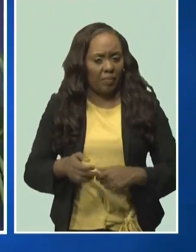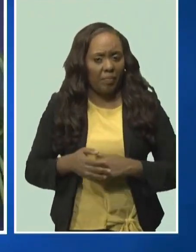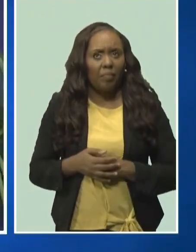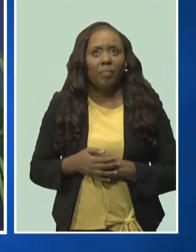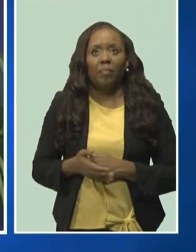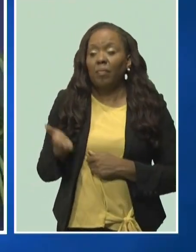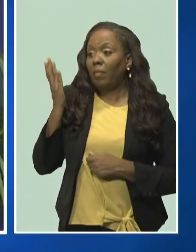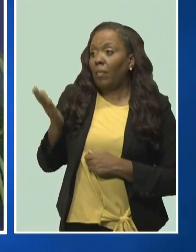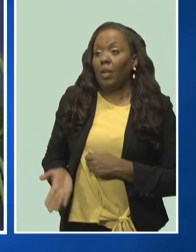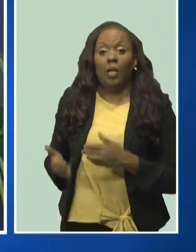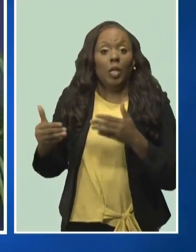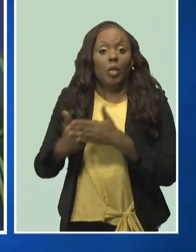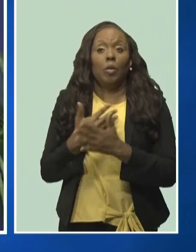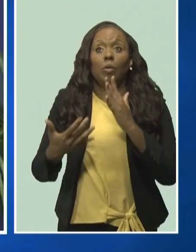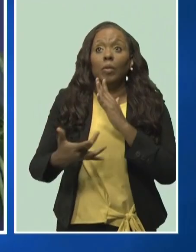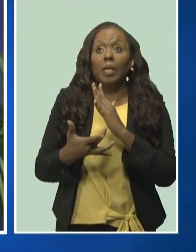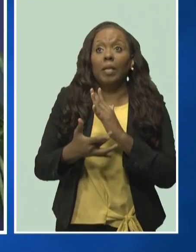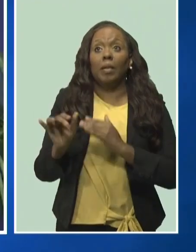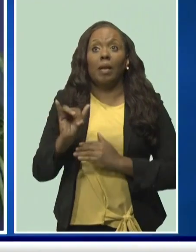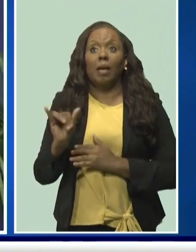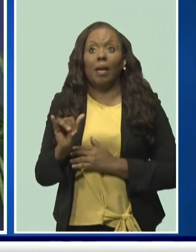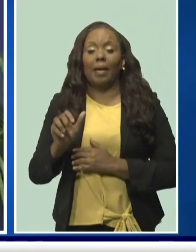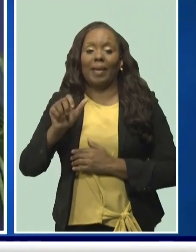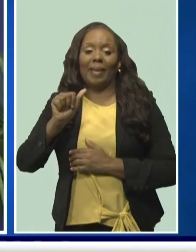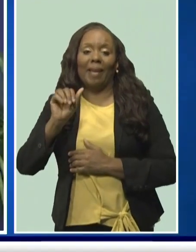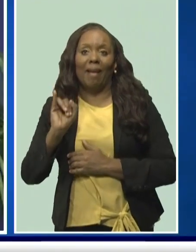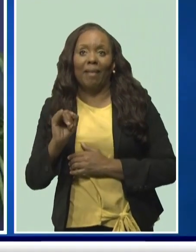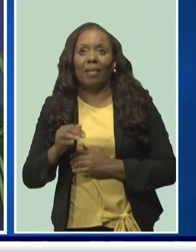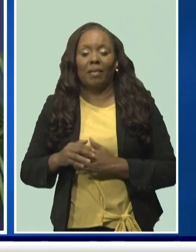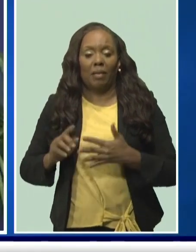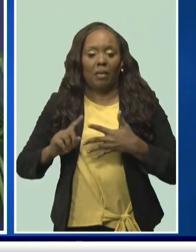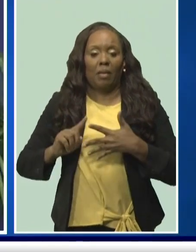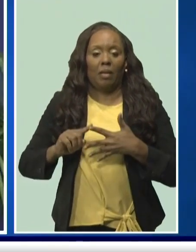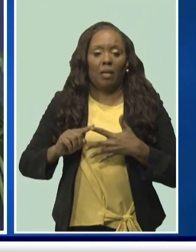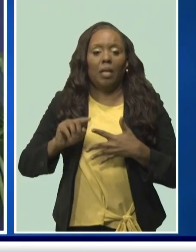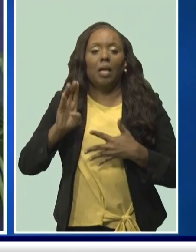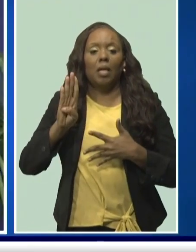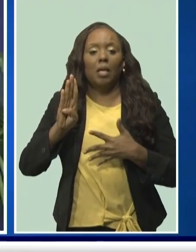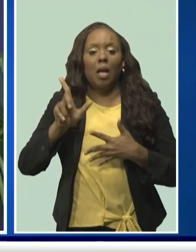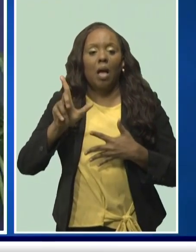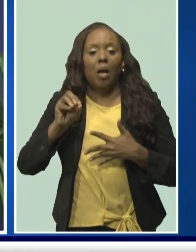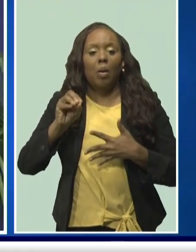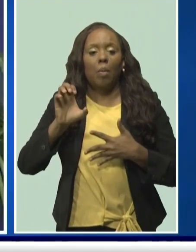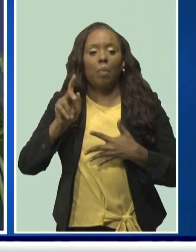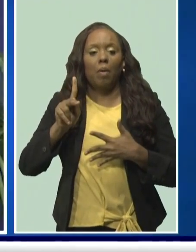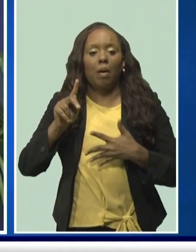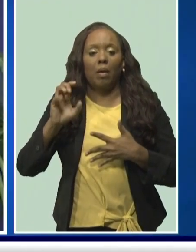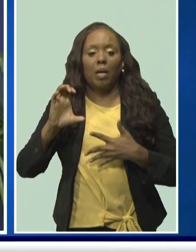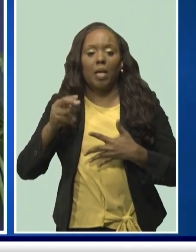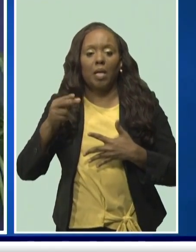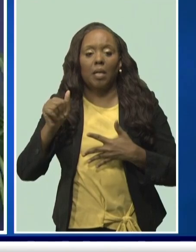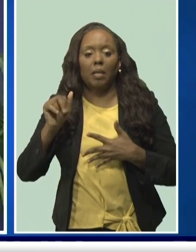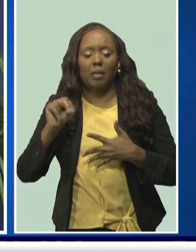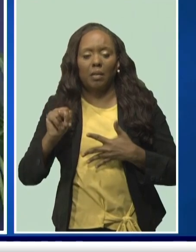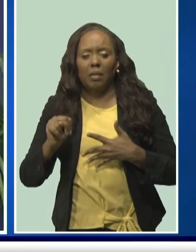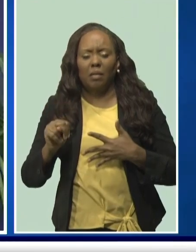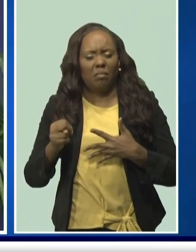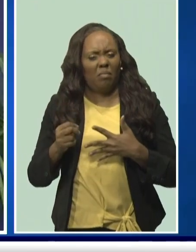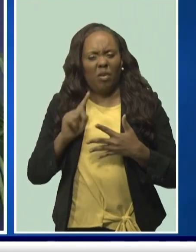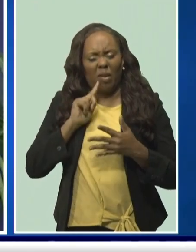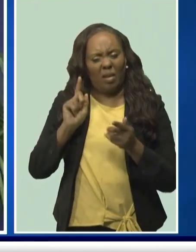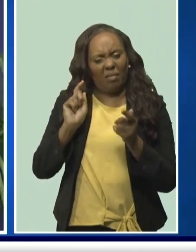New technologies like artificial intelligence, blockchain, and data analytics are reshaping the way we do our